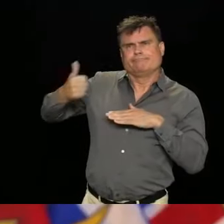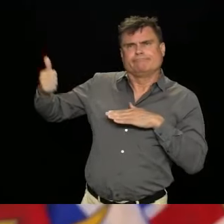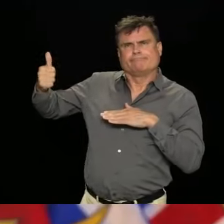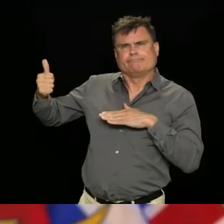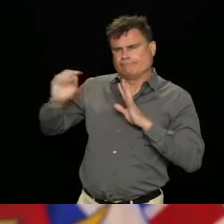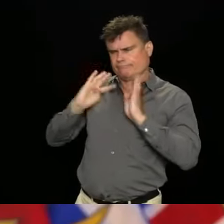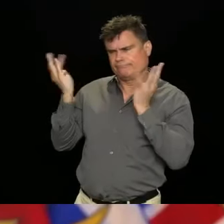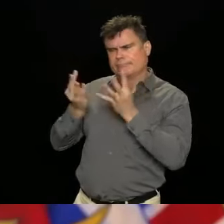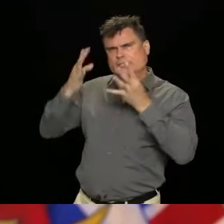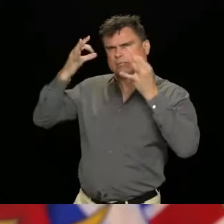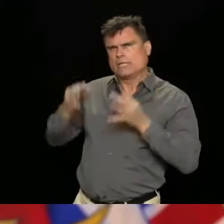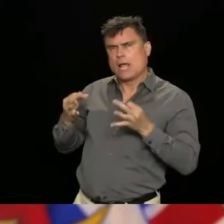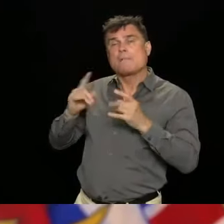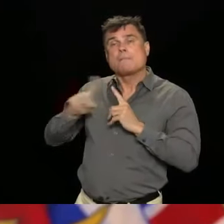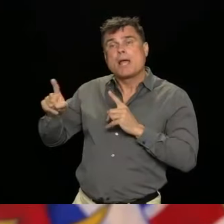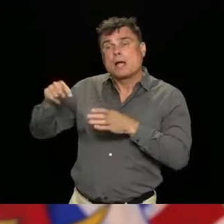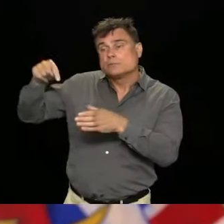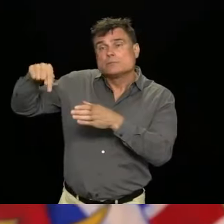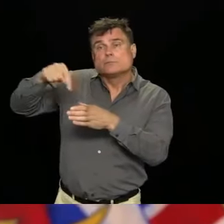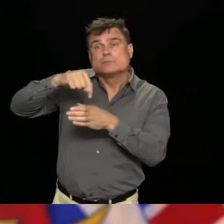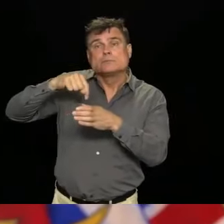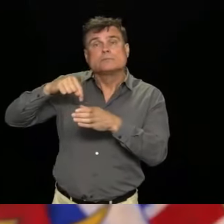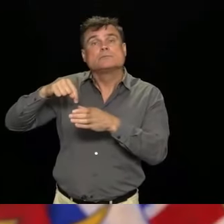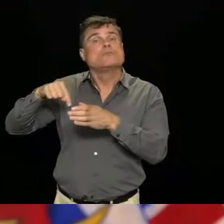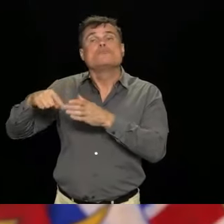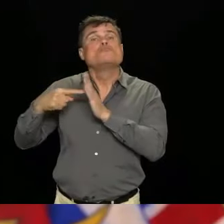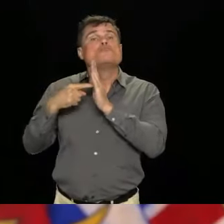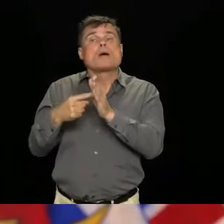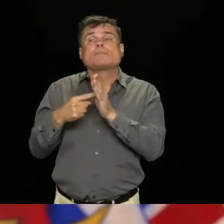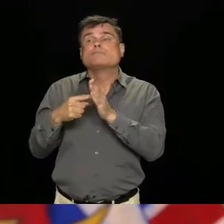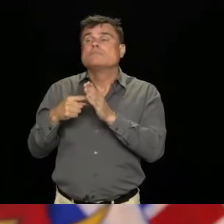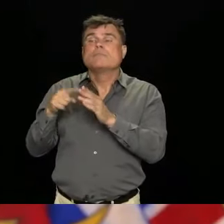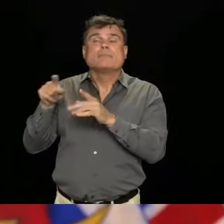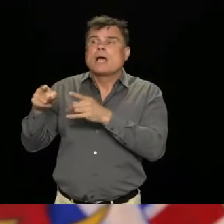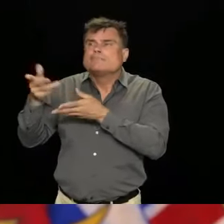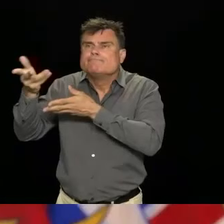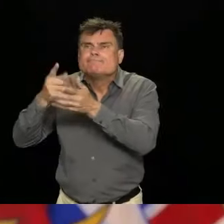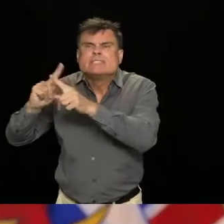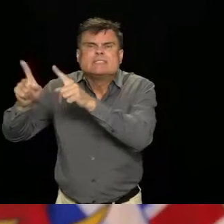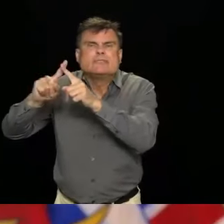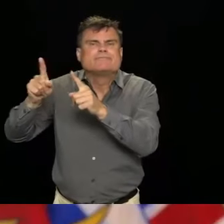out already, talking to their sectors. So we're directly working with the sectors